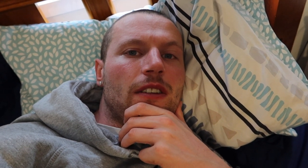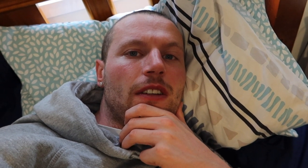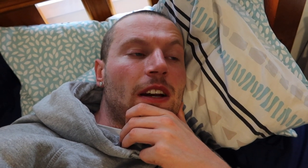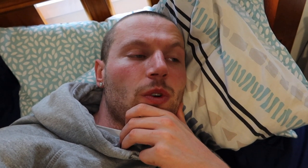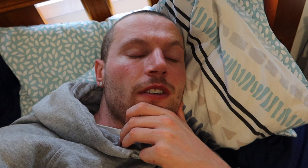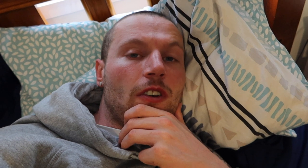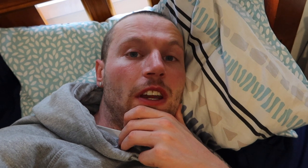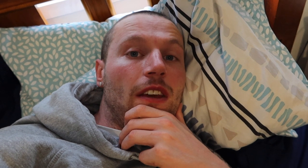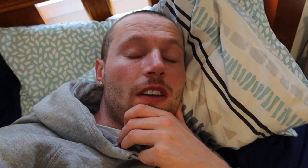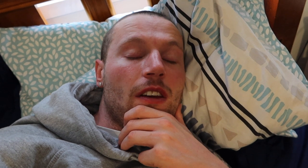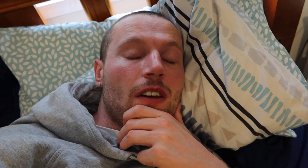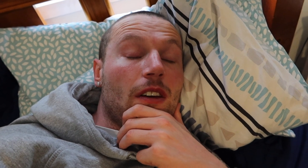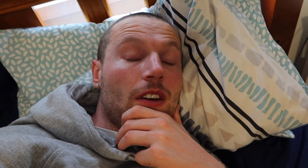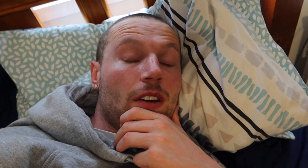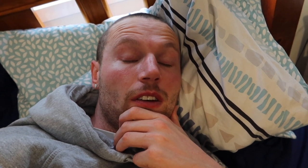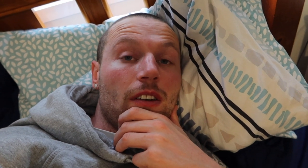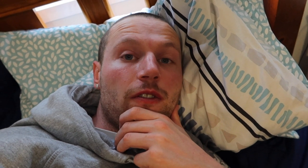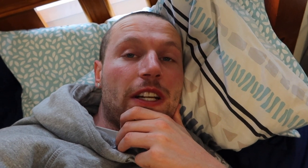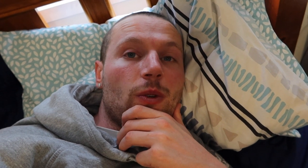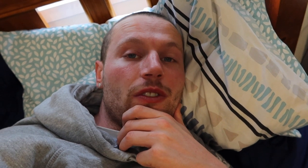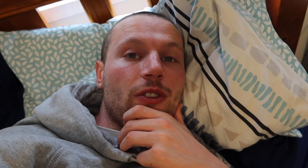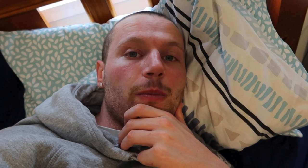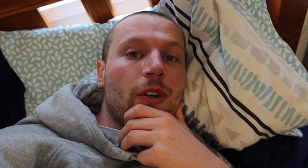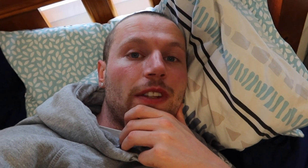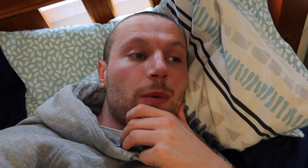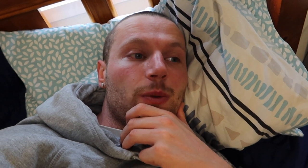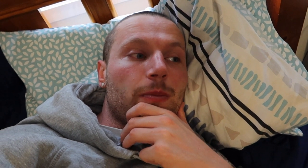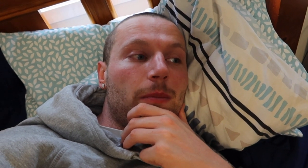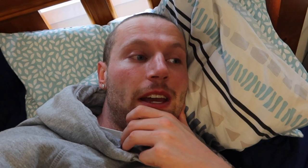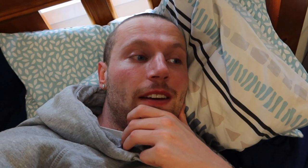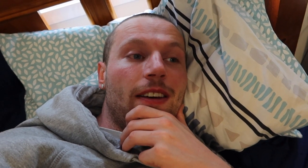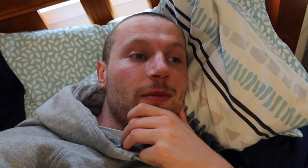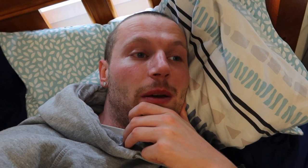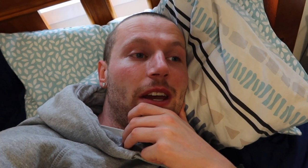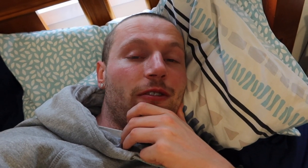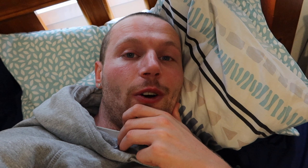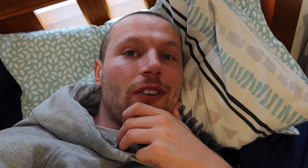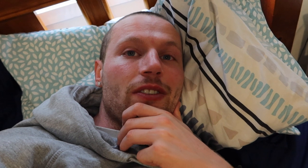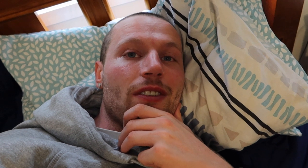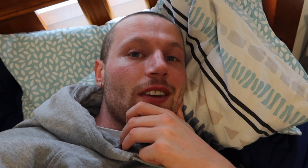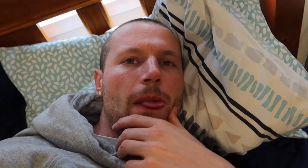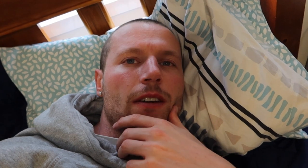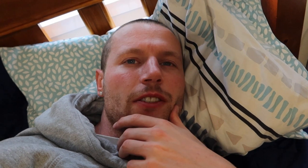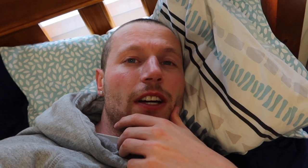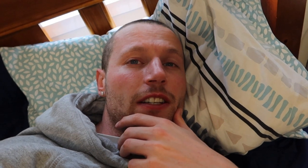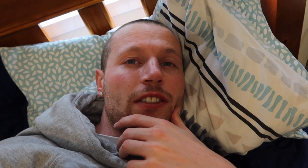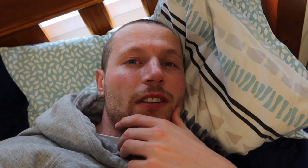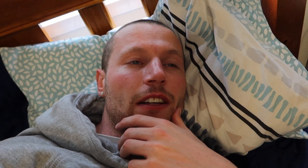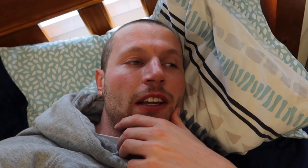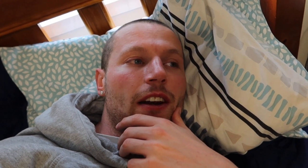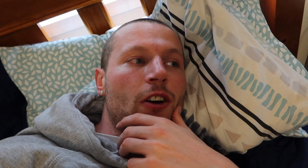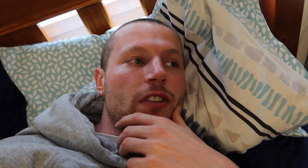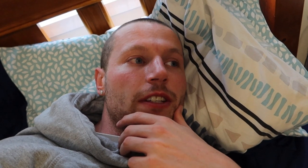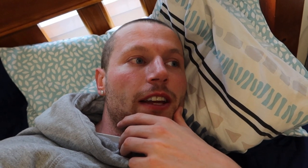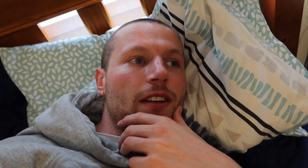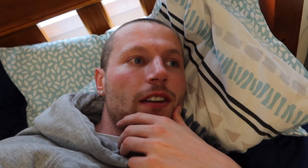New Zealand. And I wouldn't have got here for my daughter's third birthday, which was my main focus. So guys,